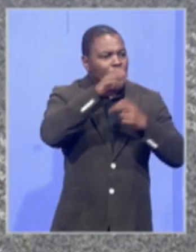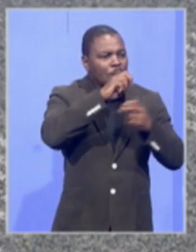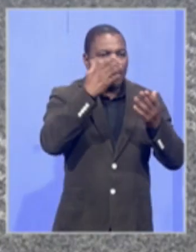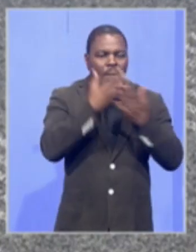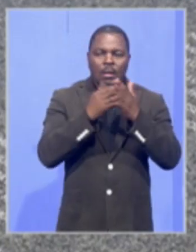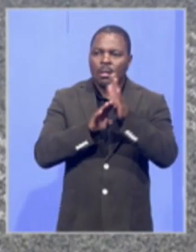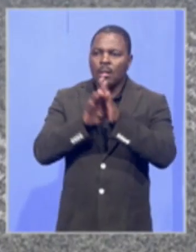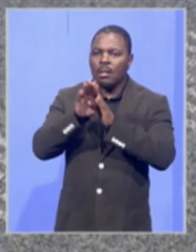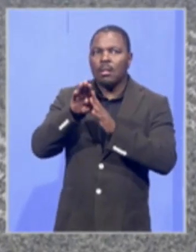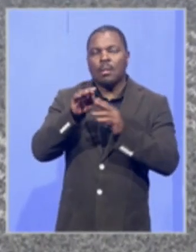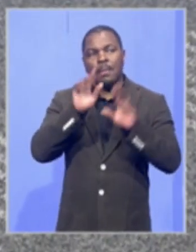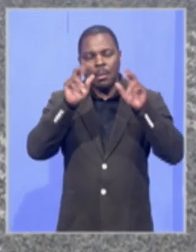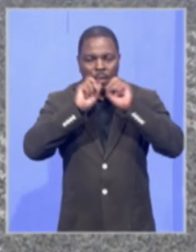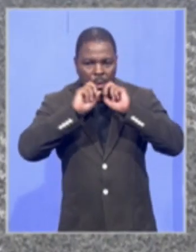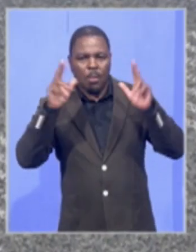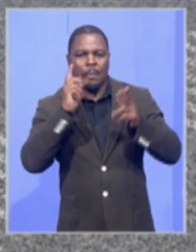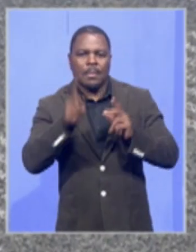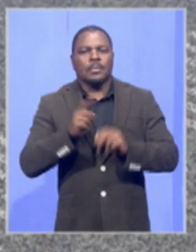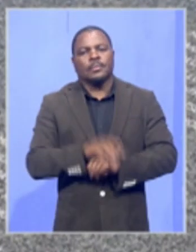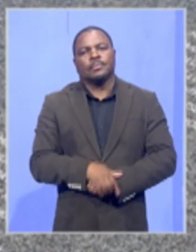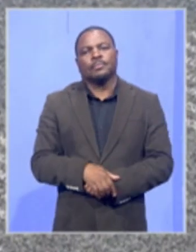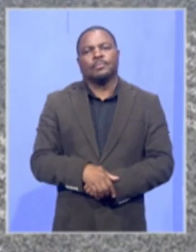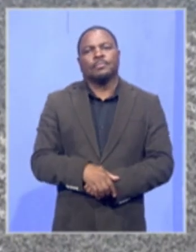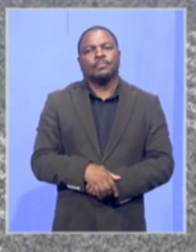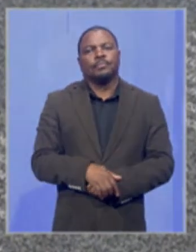etsa tlhokomediso.